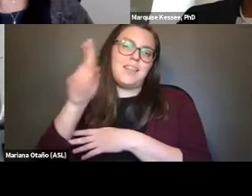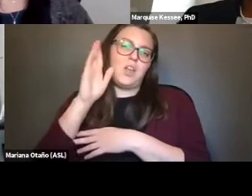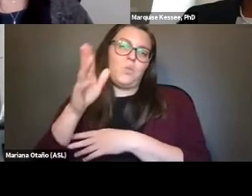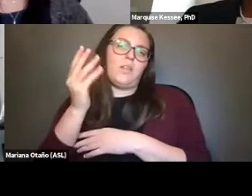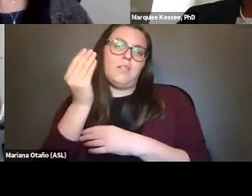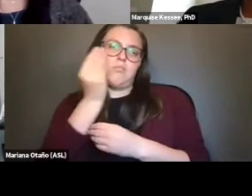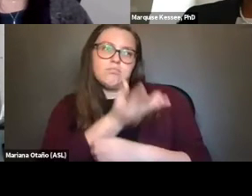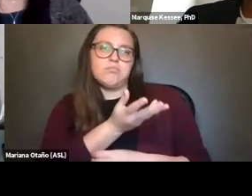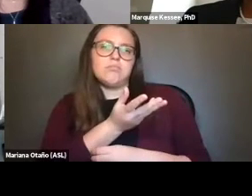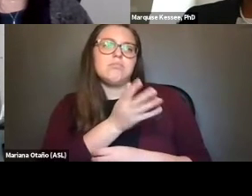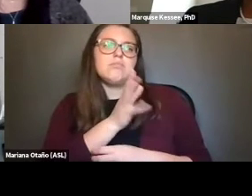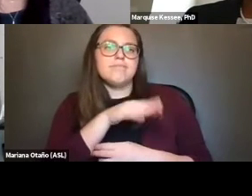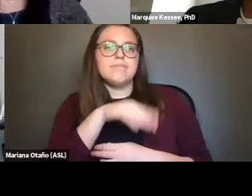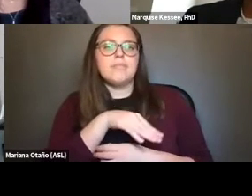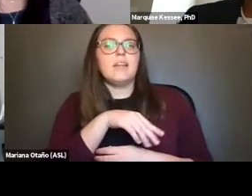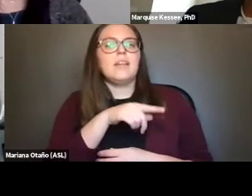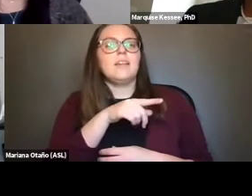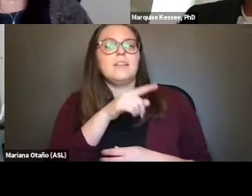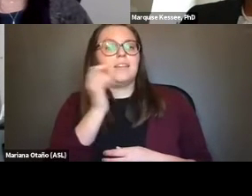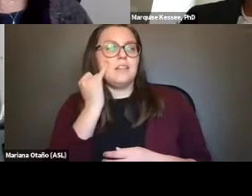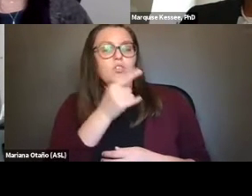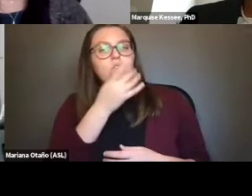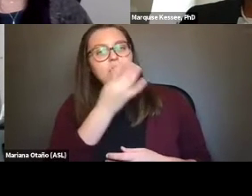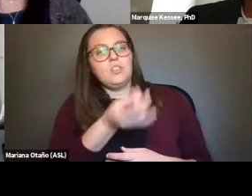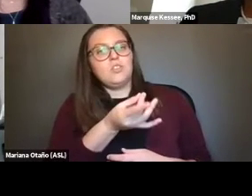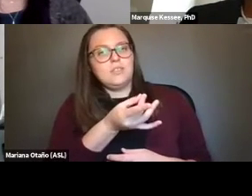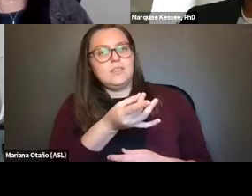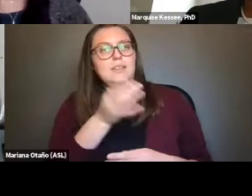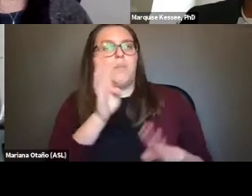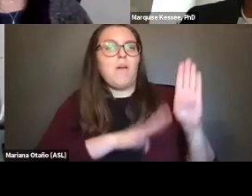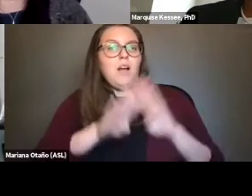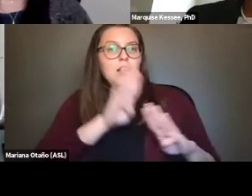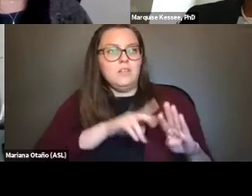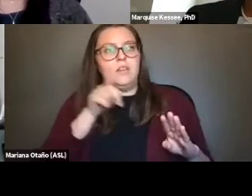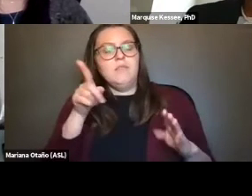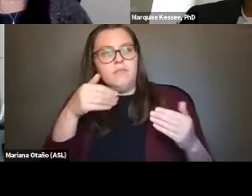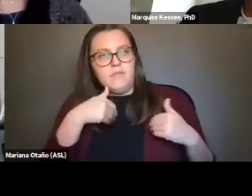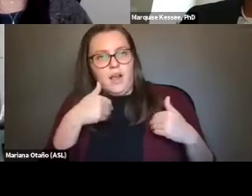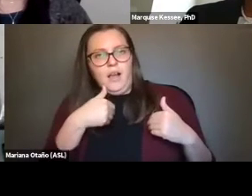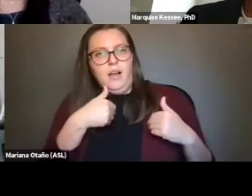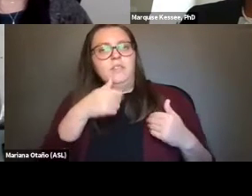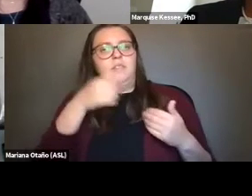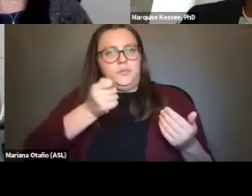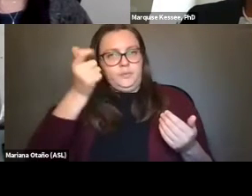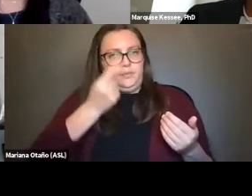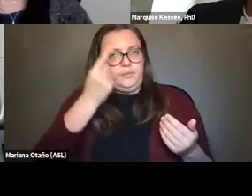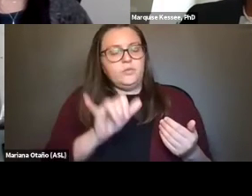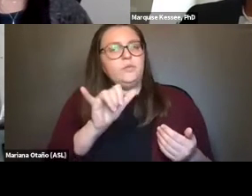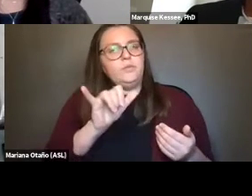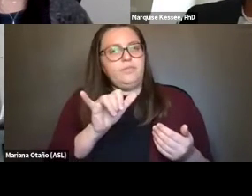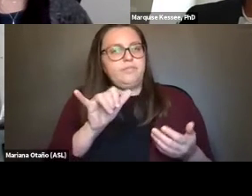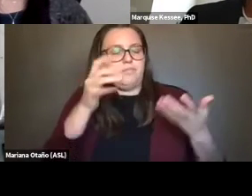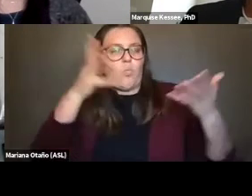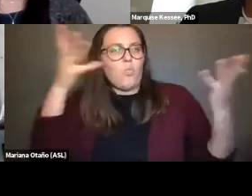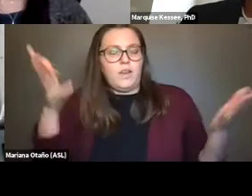know, hey, you know, if you're interested in, you know, biology, there is a, you know, scholarship for, you know, whatever,